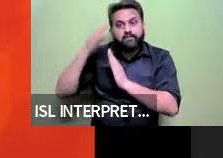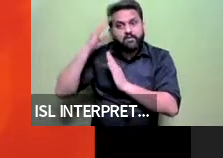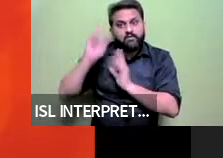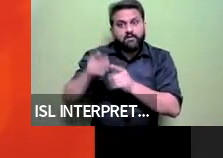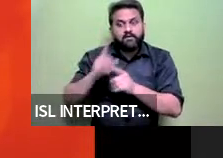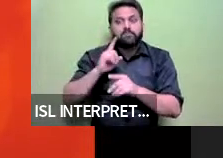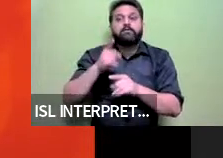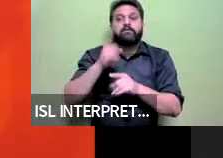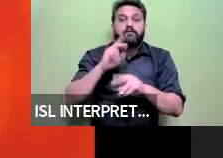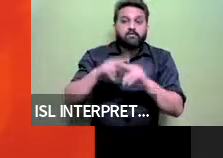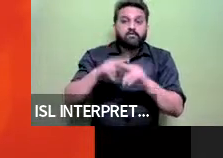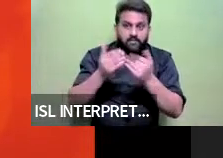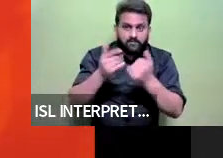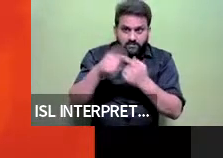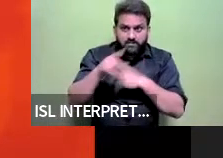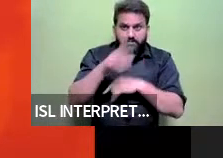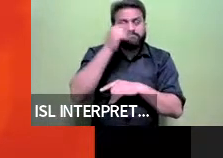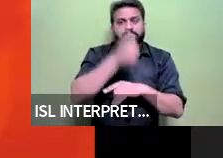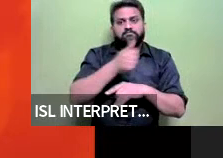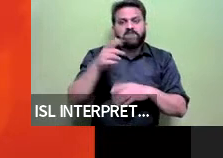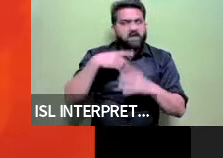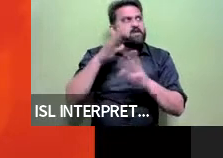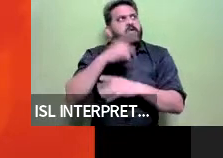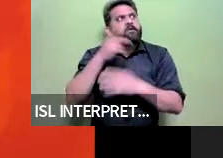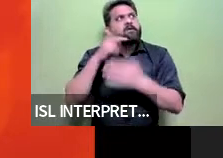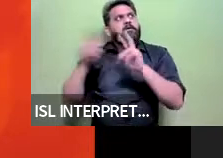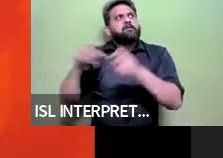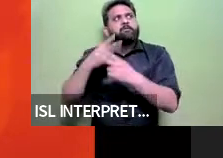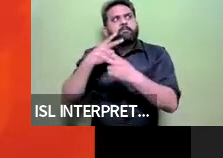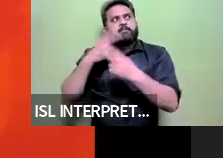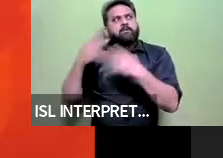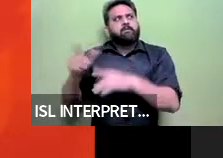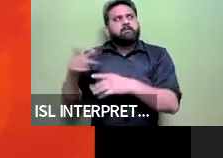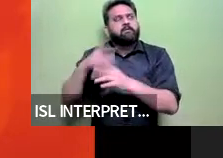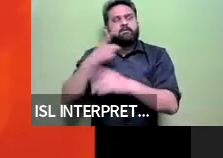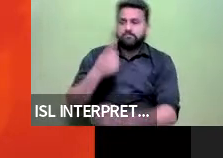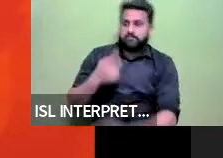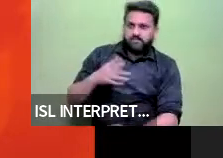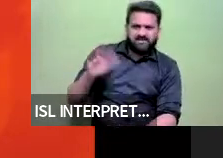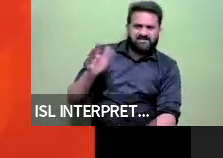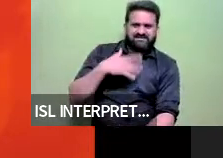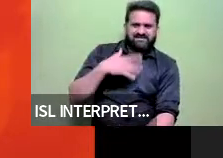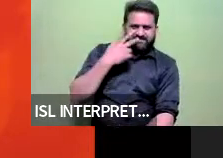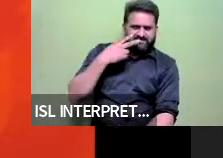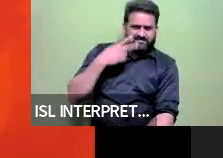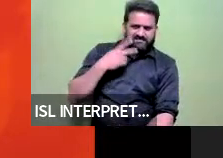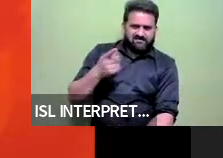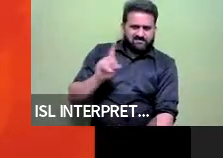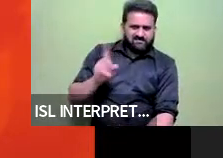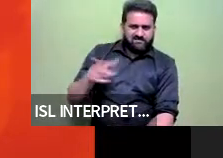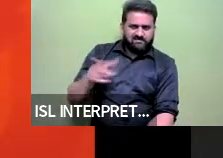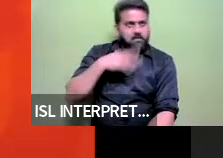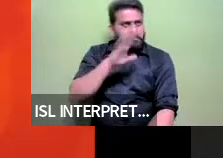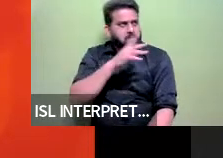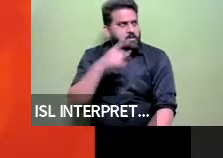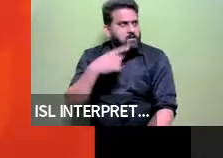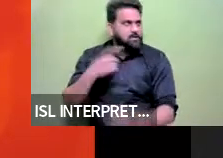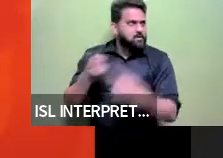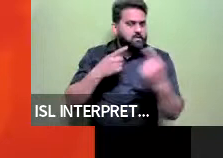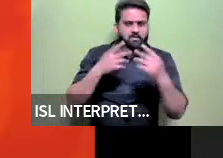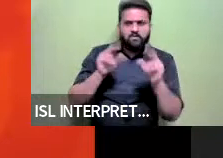possible that you will say that I'm relying on this, and they will say, no, this is not what I said in this case. No, this is not what I